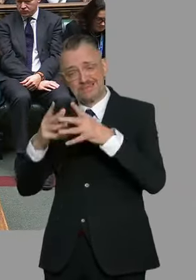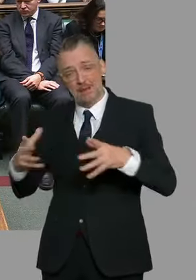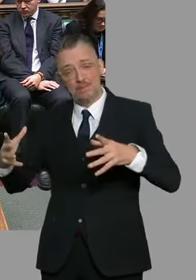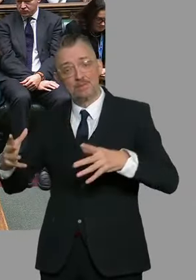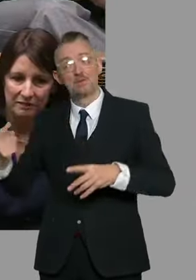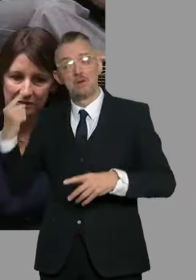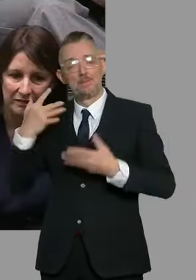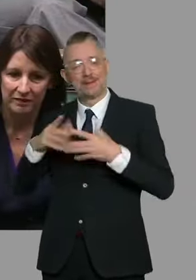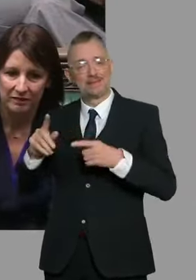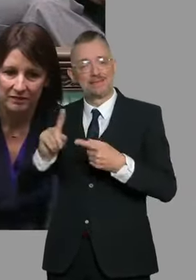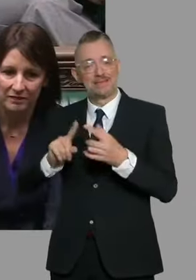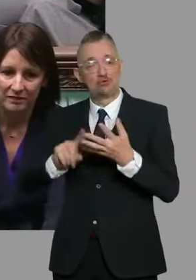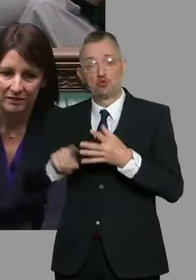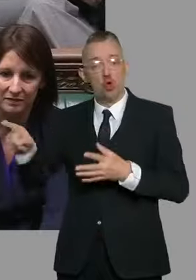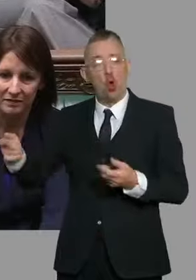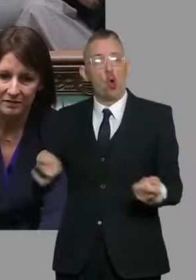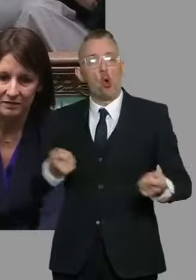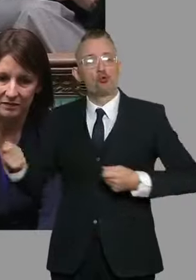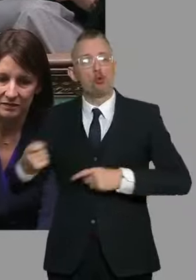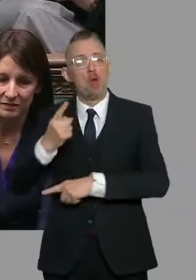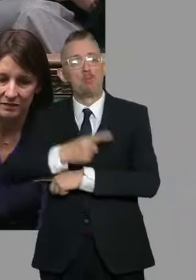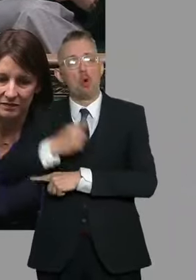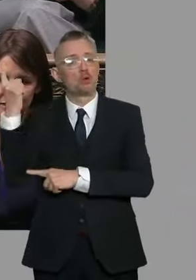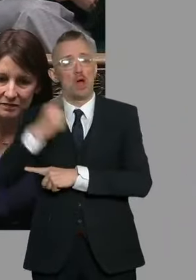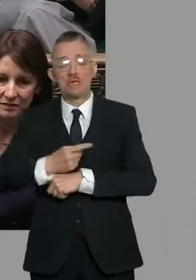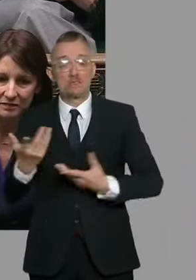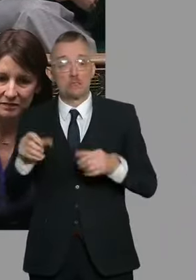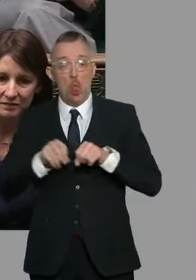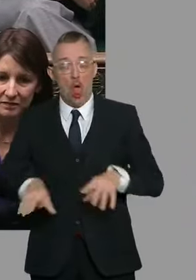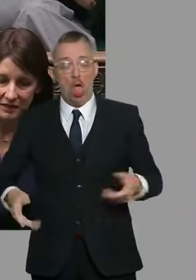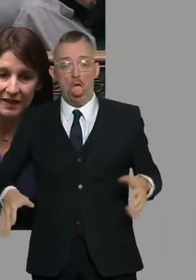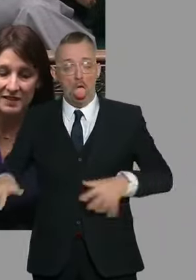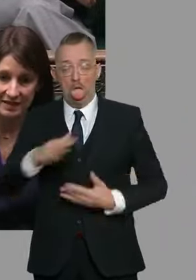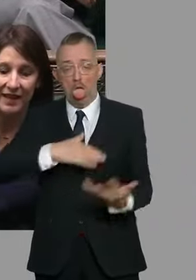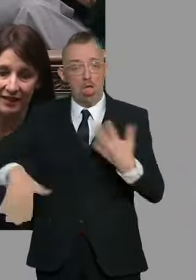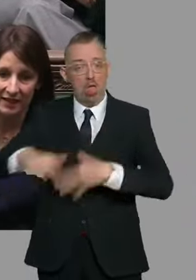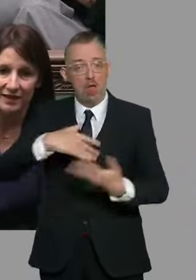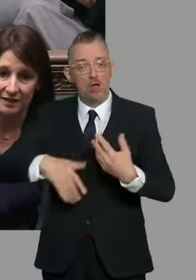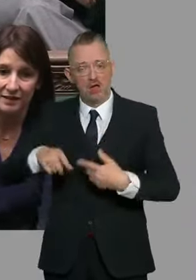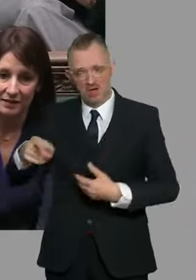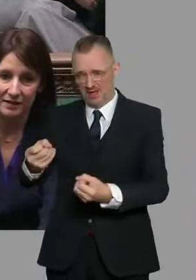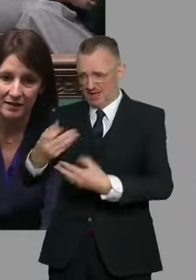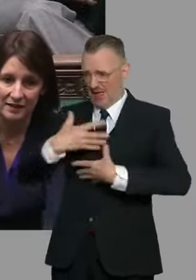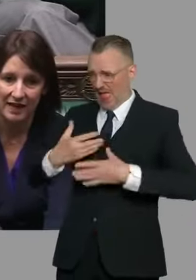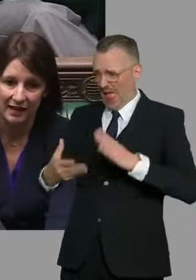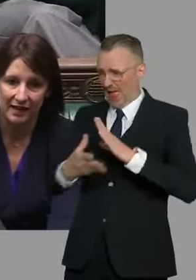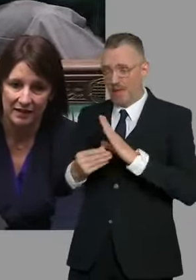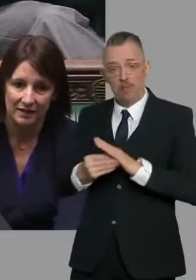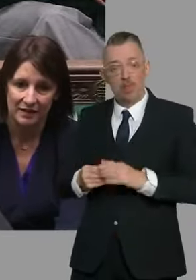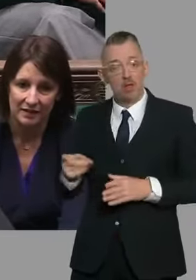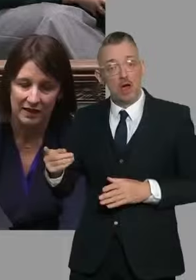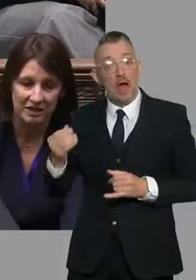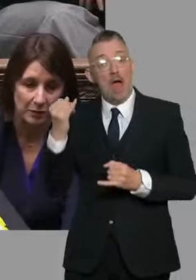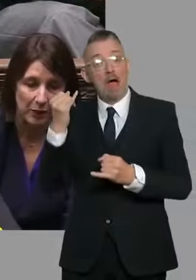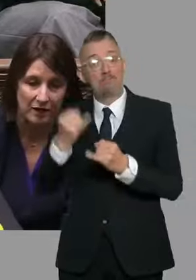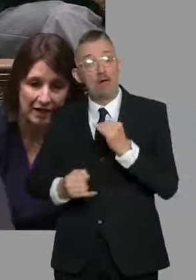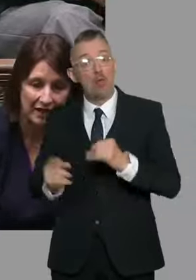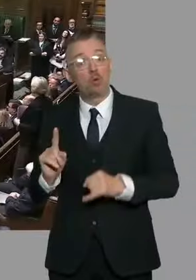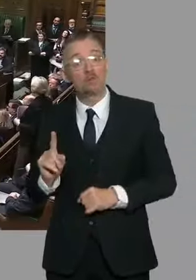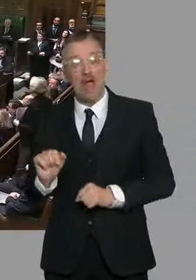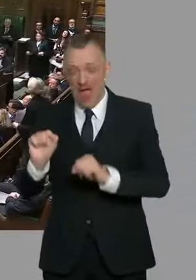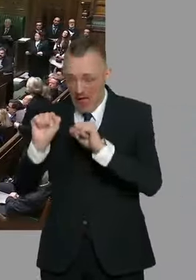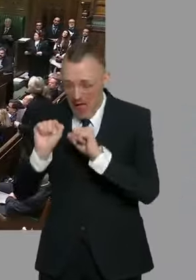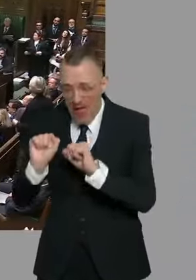the particular example she puts to me is an example of failure under her government to take the necessary measures to keep our country safe.